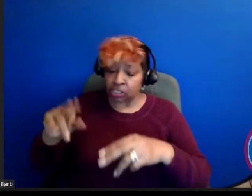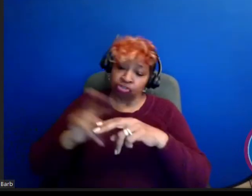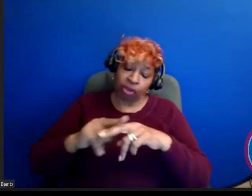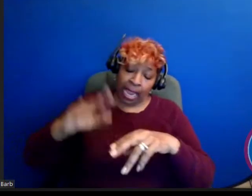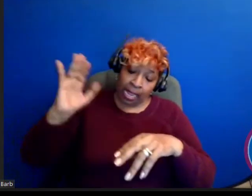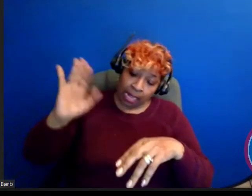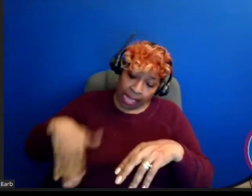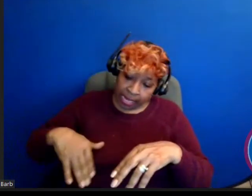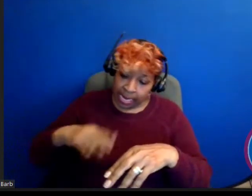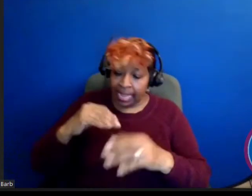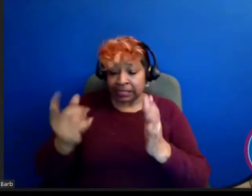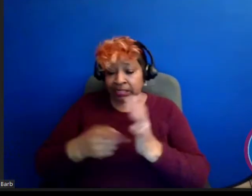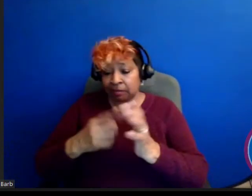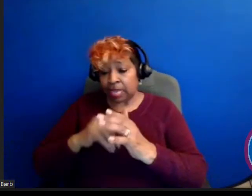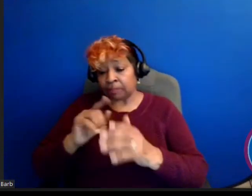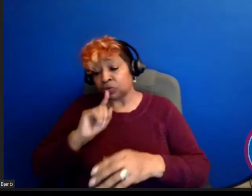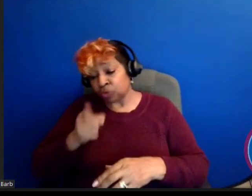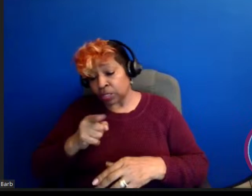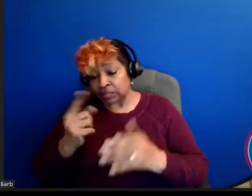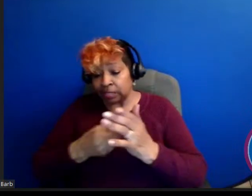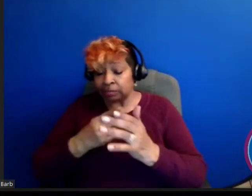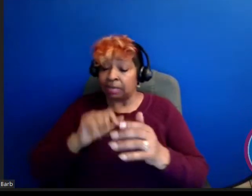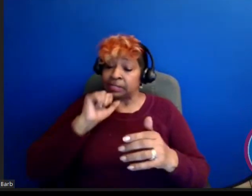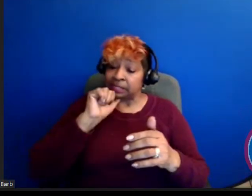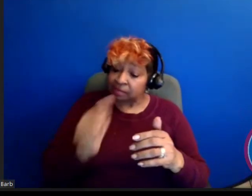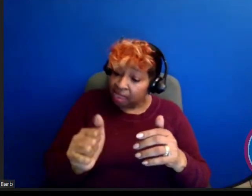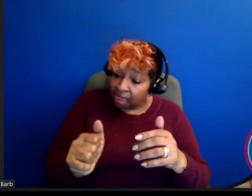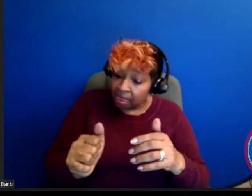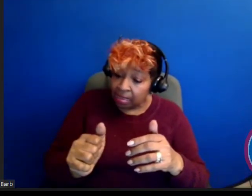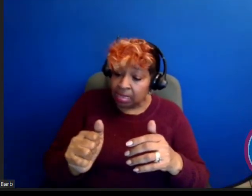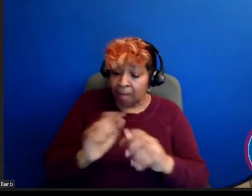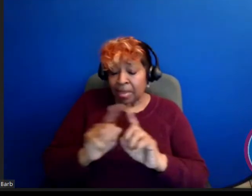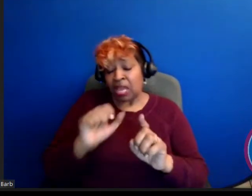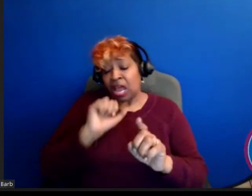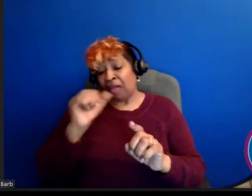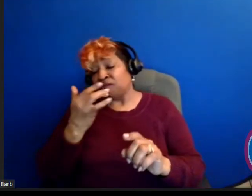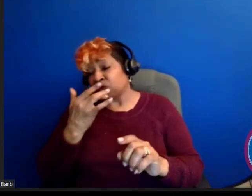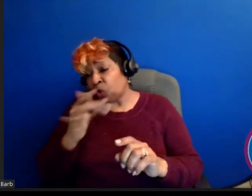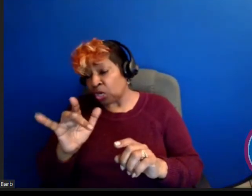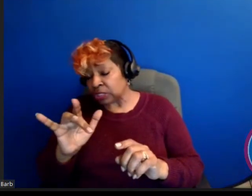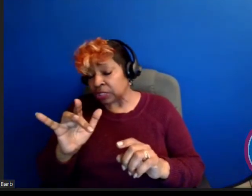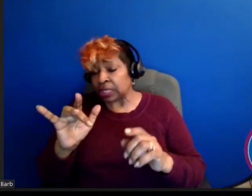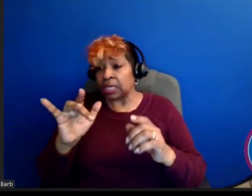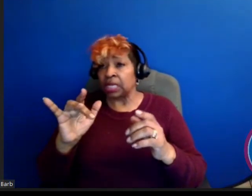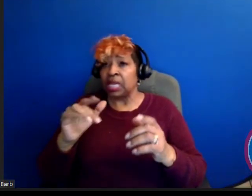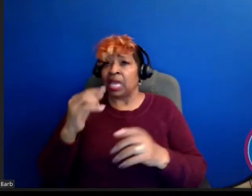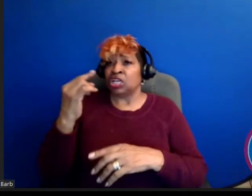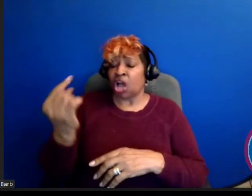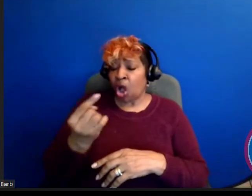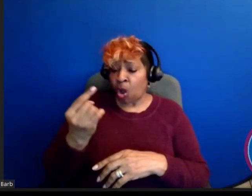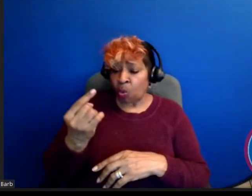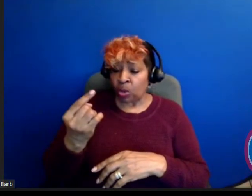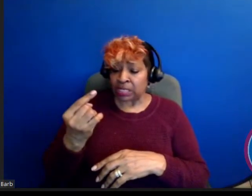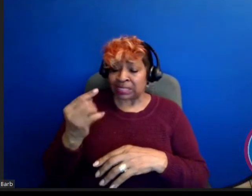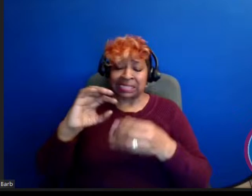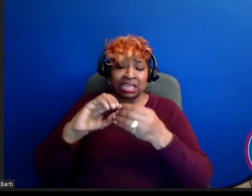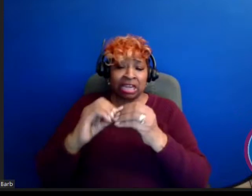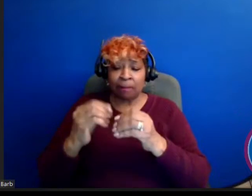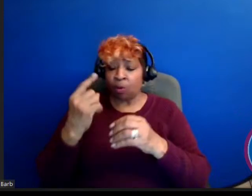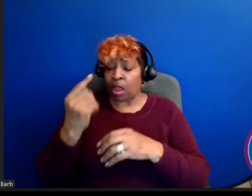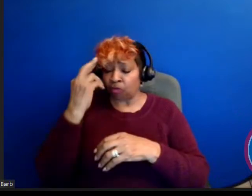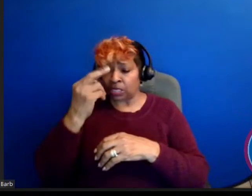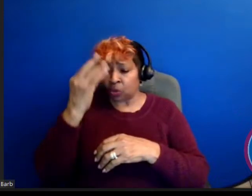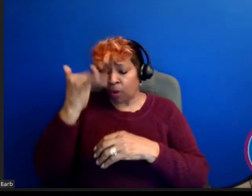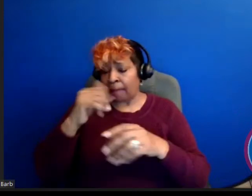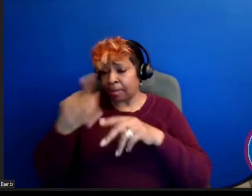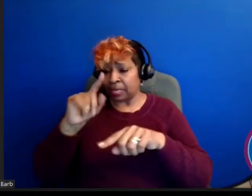and sometimes that's real and sometimes it's not. But unfortunately, it's always kind of that number one reason why people can't